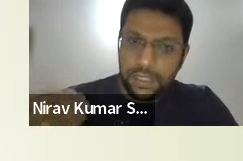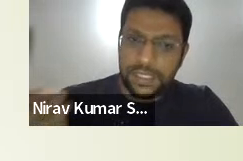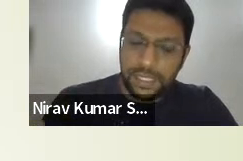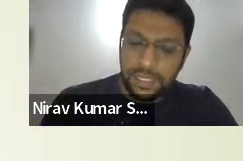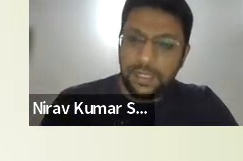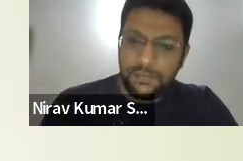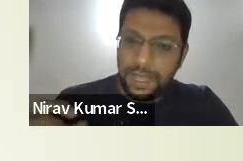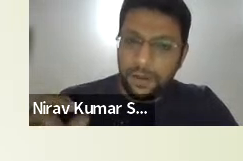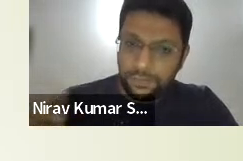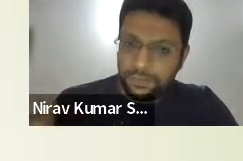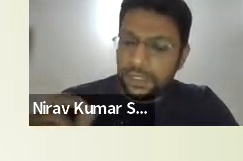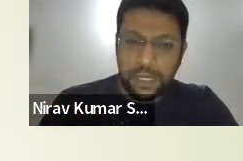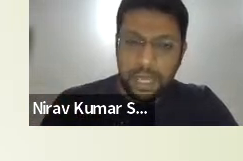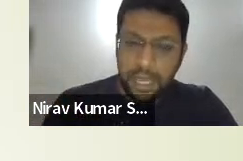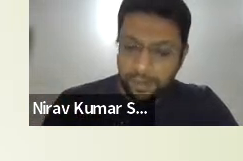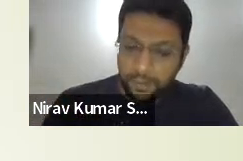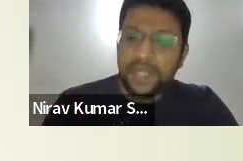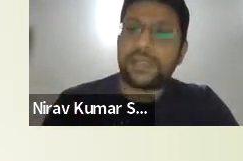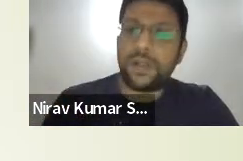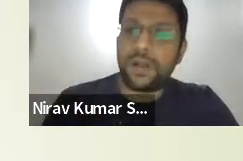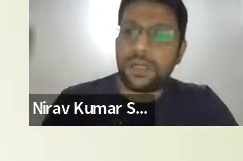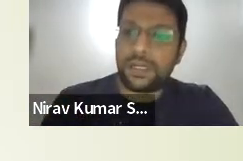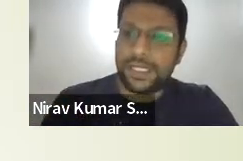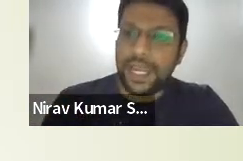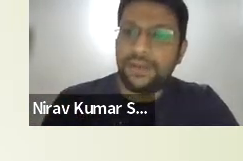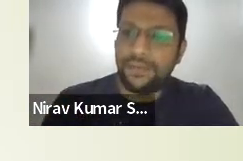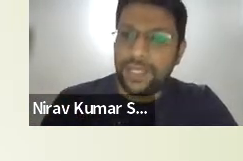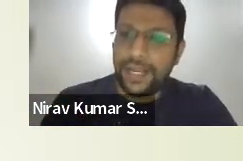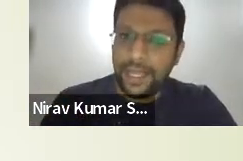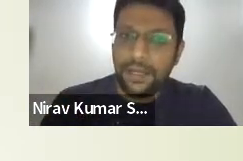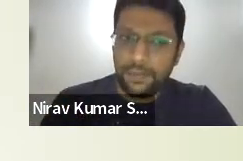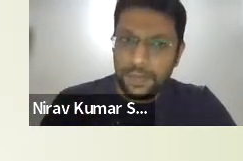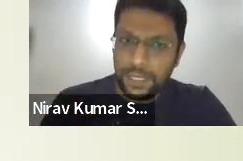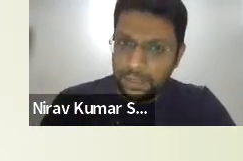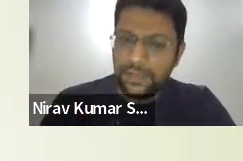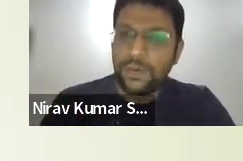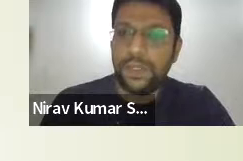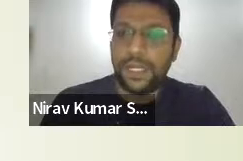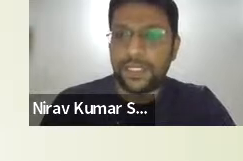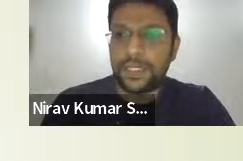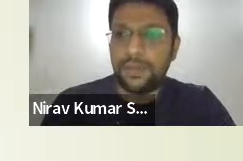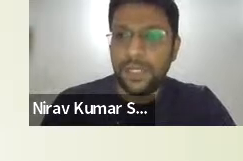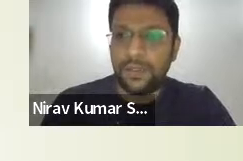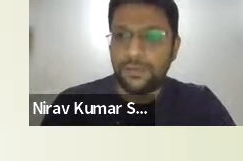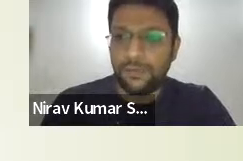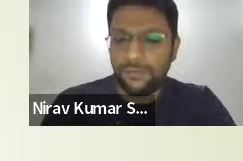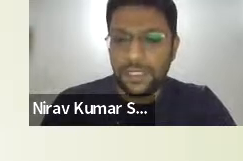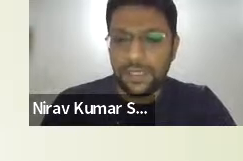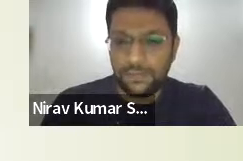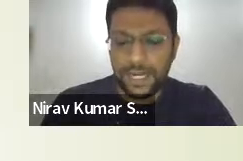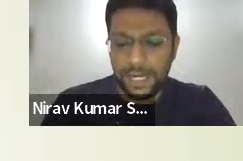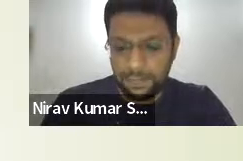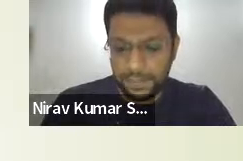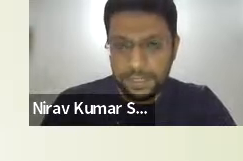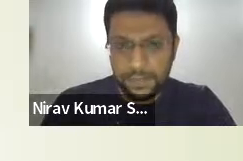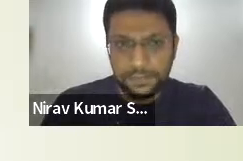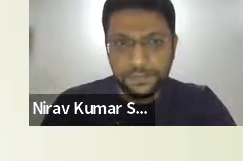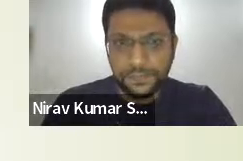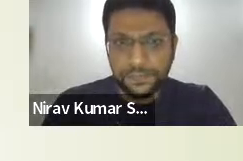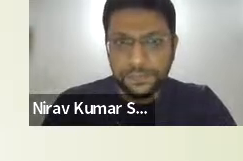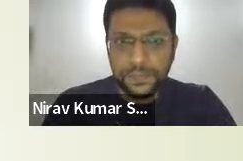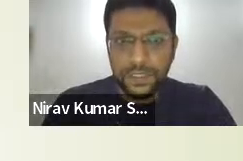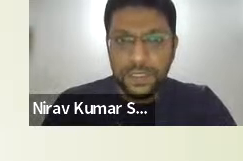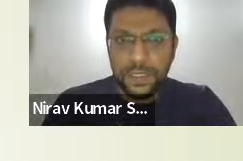So it's a little far off. Our equipment is not designed for that yet, but this would be an extremely useful feature if that